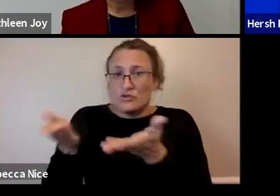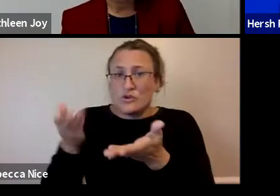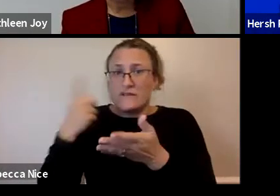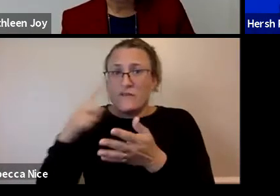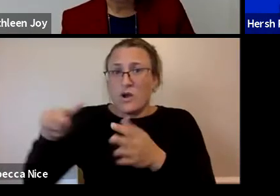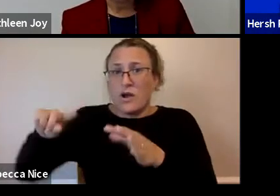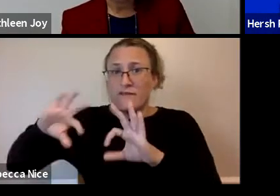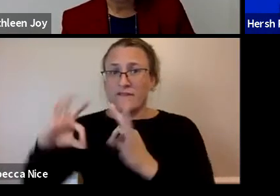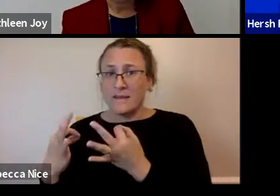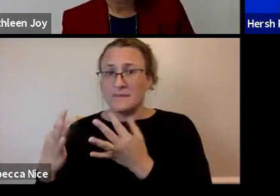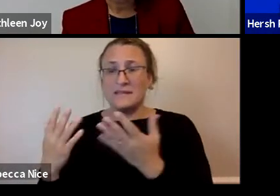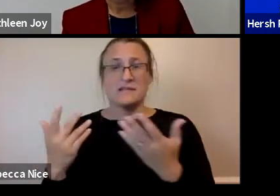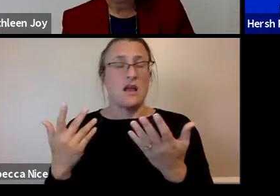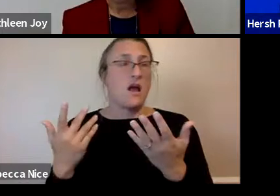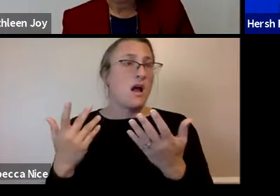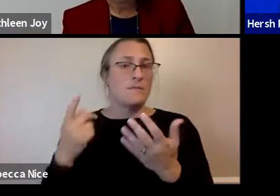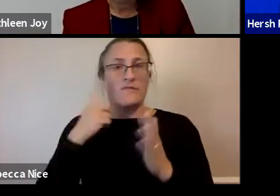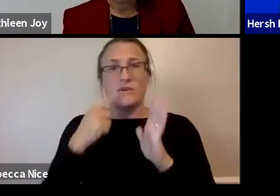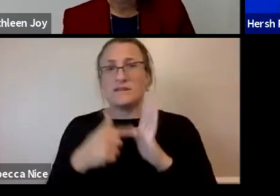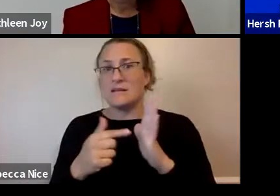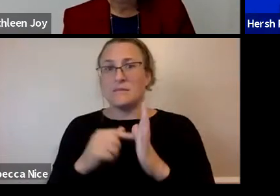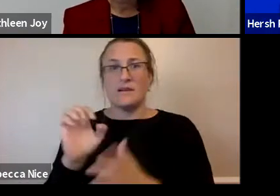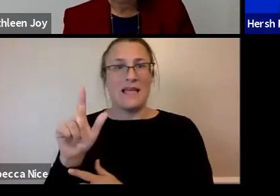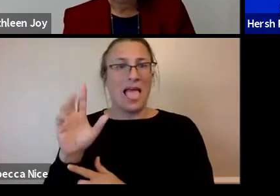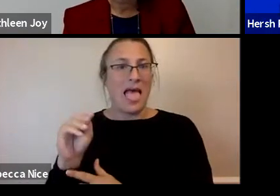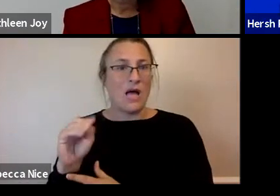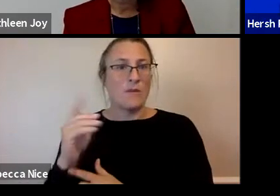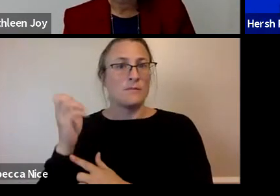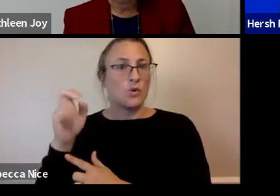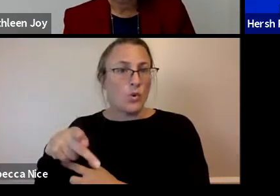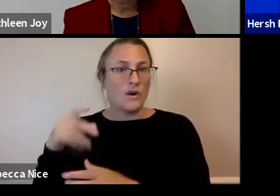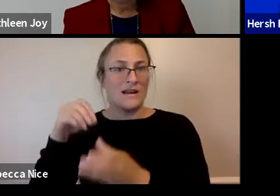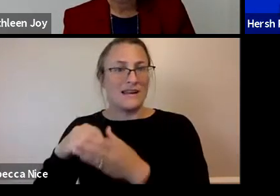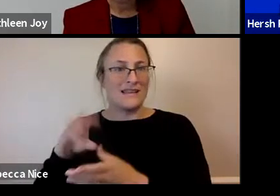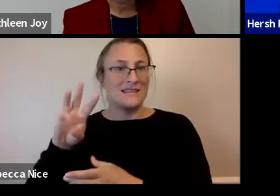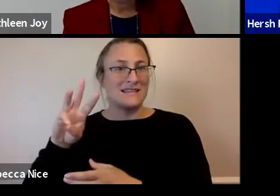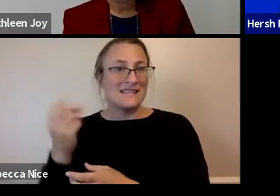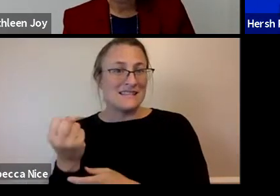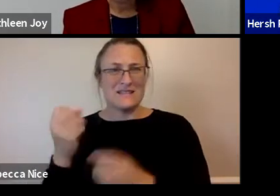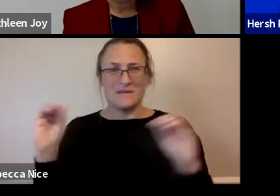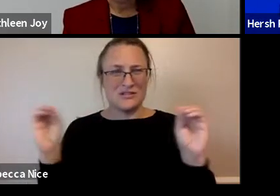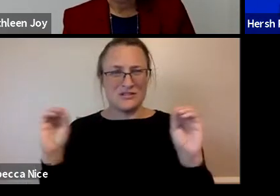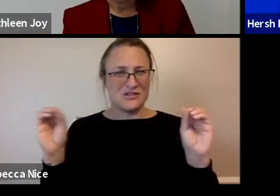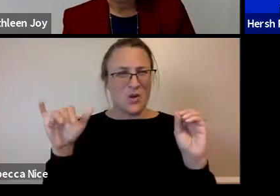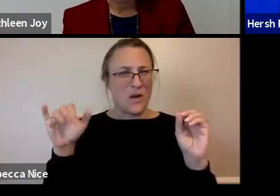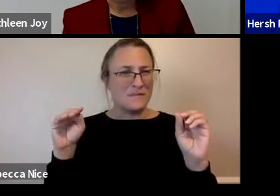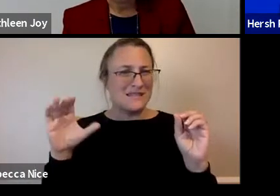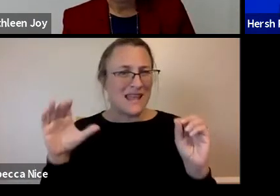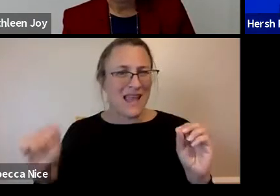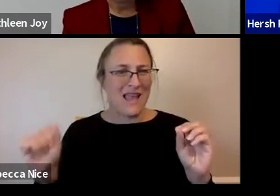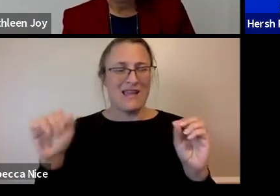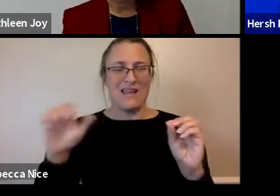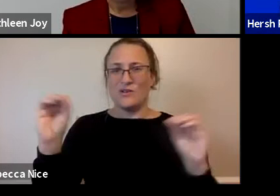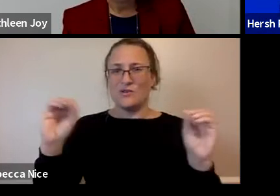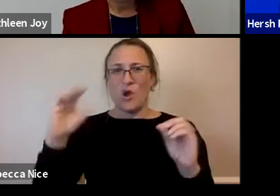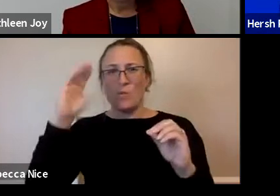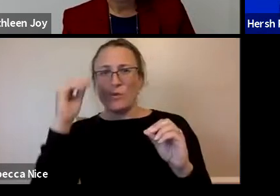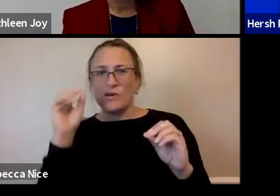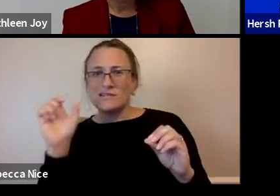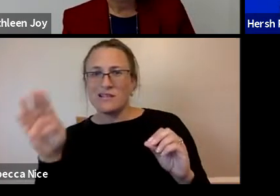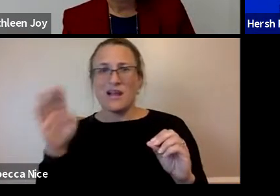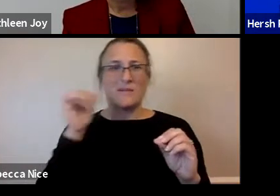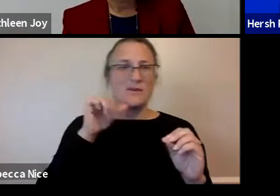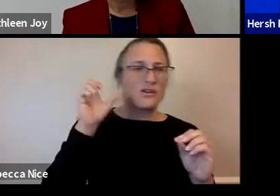it the formation of Elm Corps in the 60s when there wasn't a YMCA or Boys and Girls Club to provide